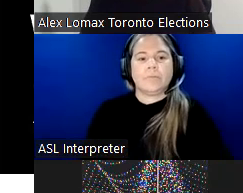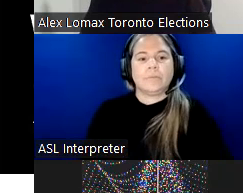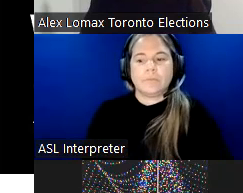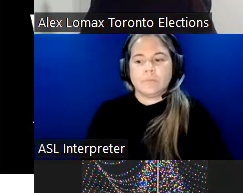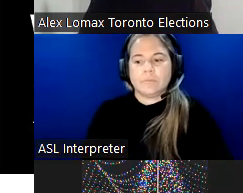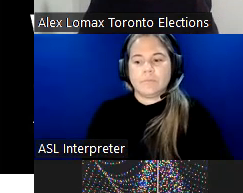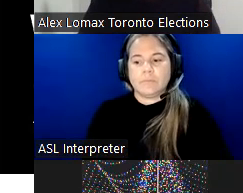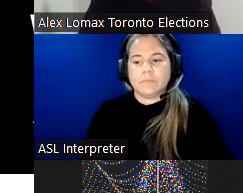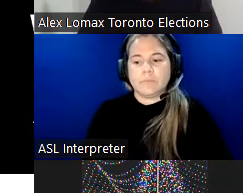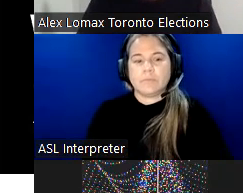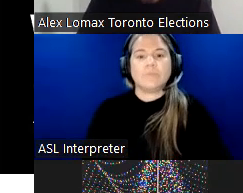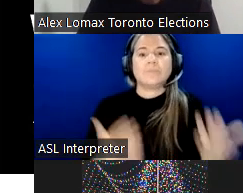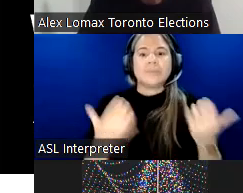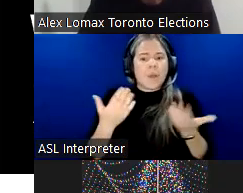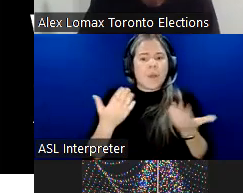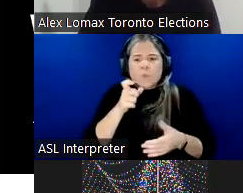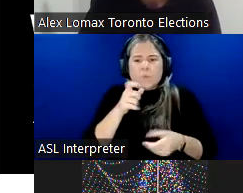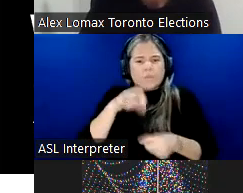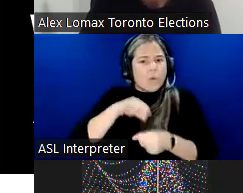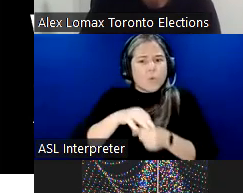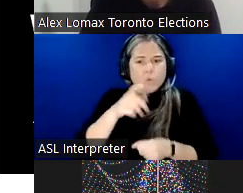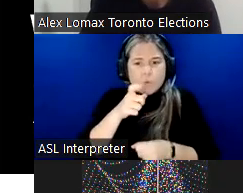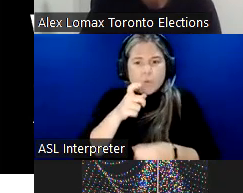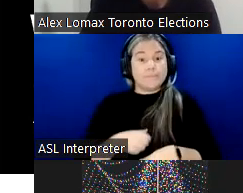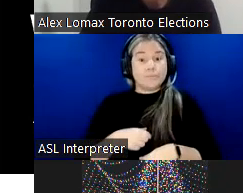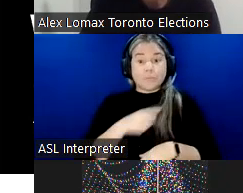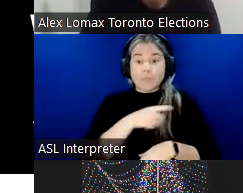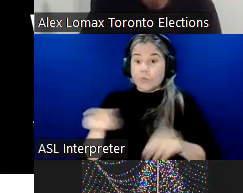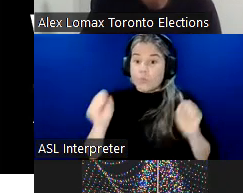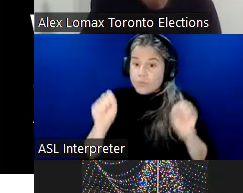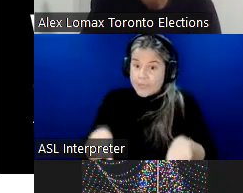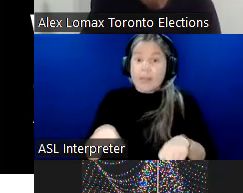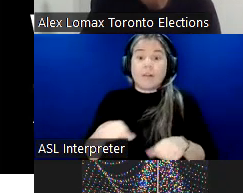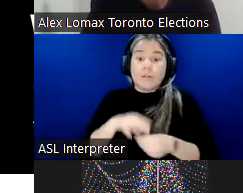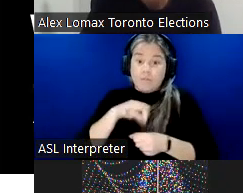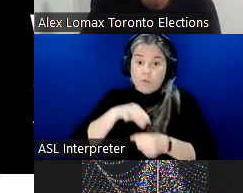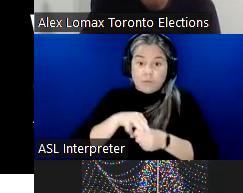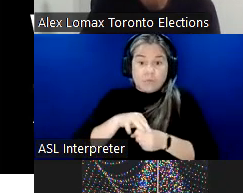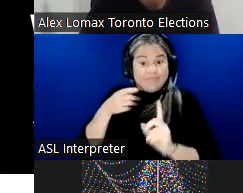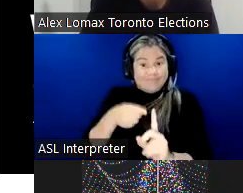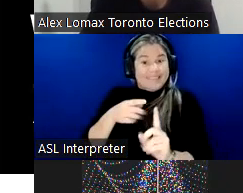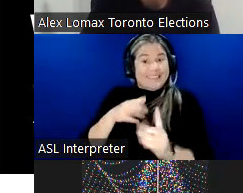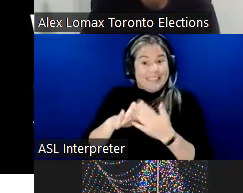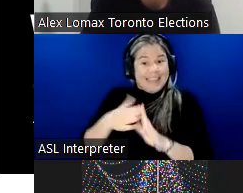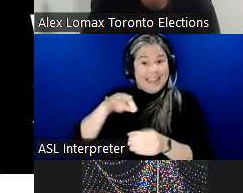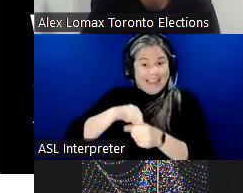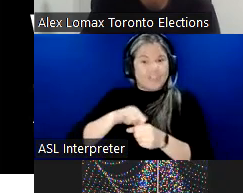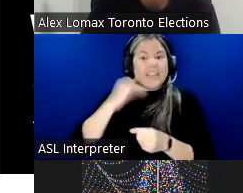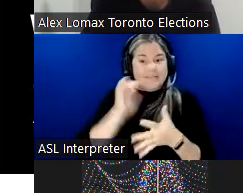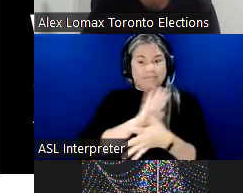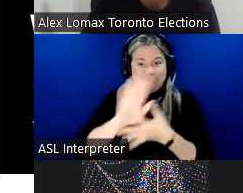So we're going to talk about who can vote. You are eligible to vote in the City of Toronto municipal election if you meet all of the